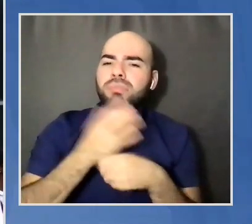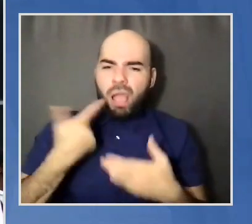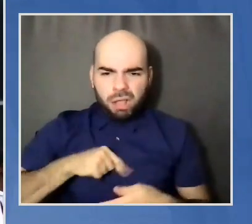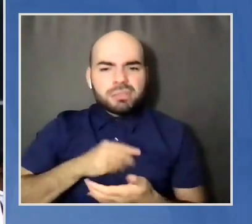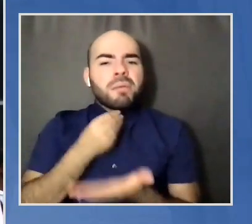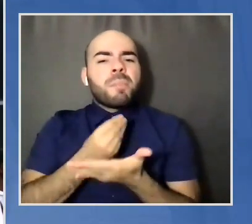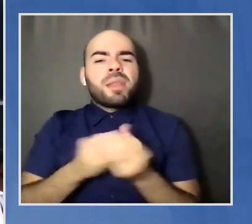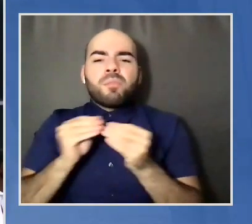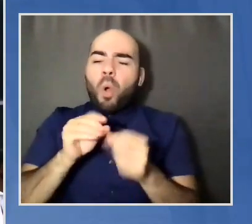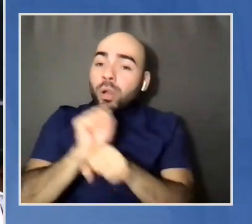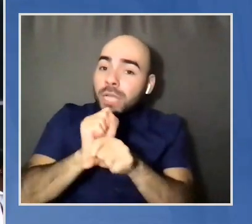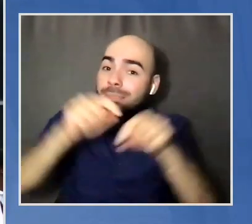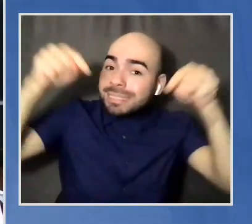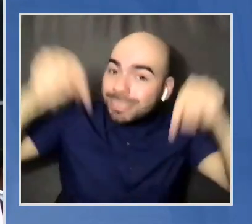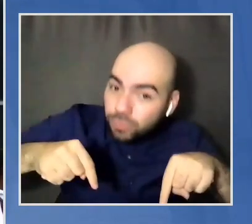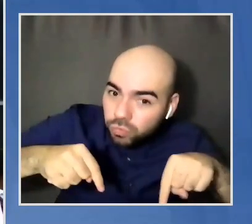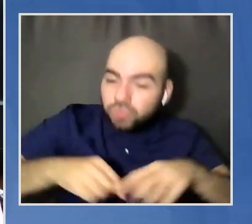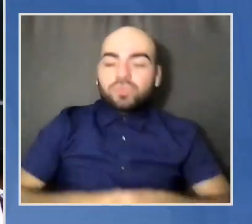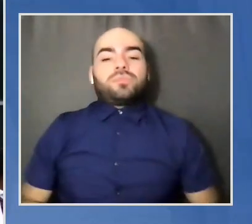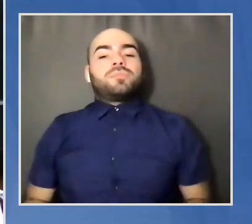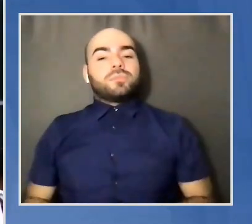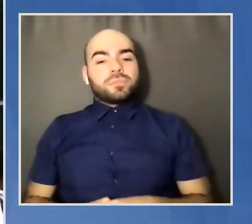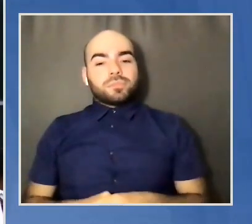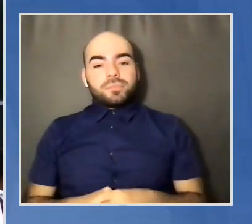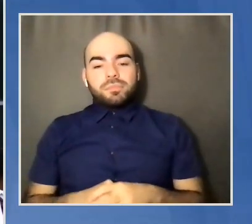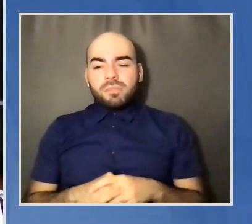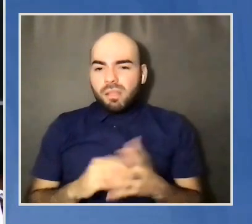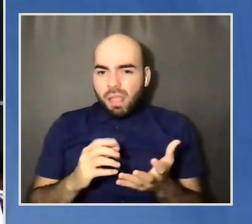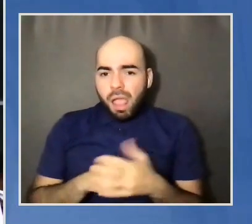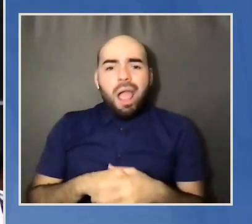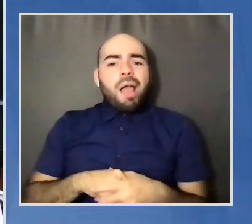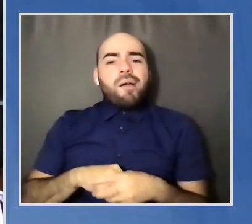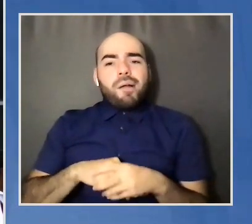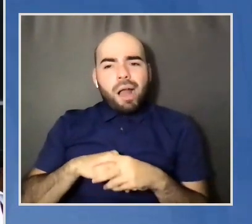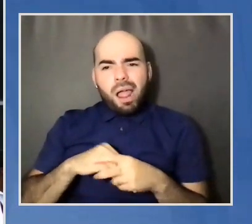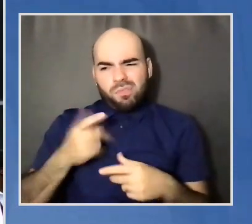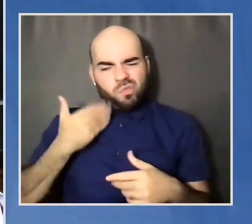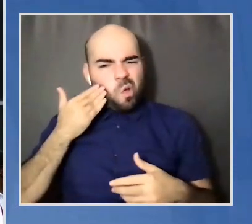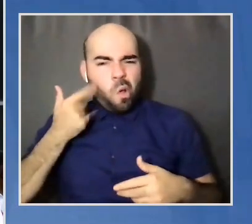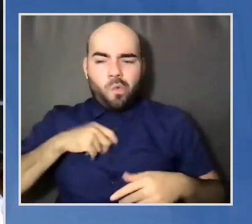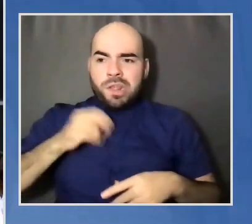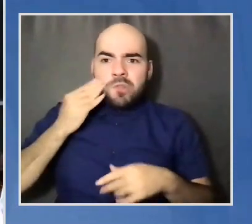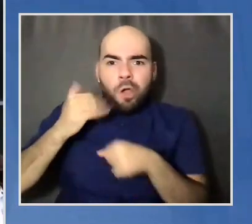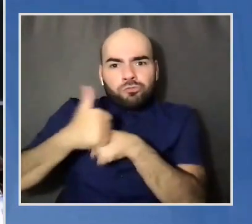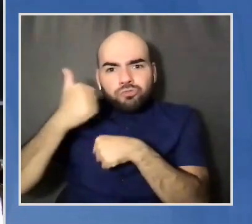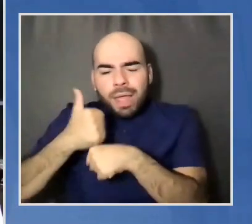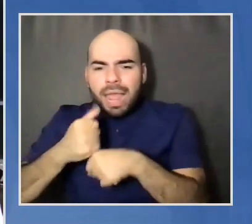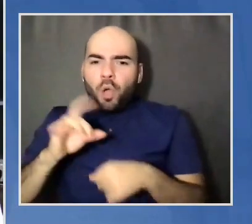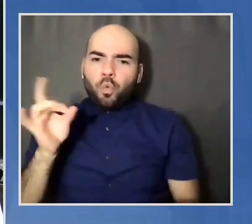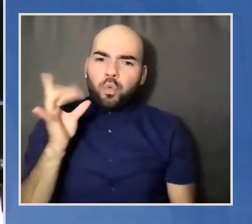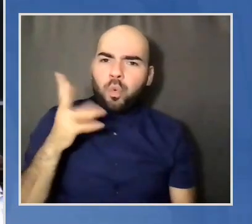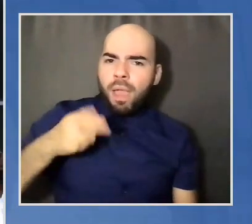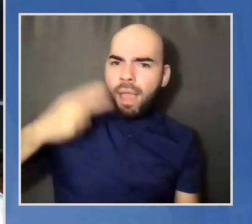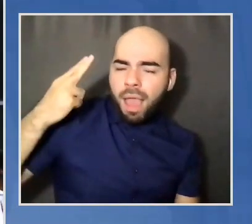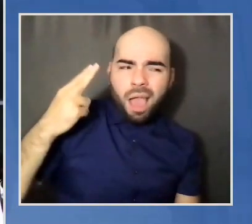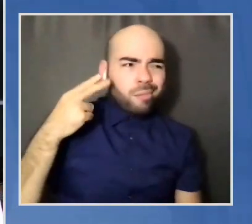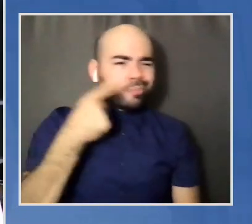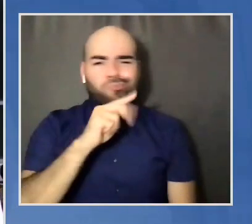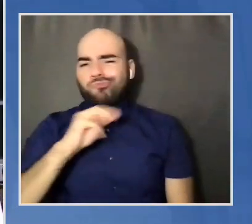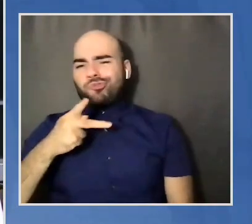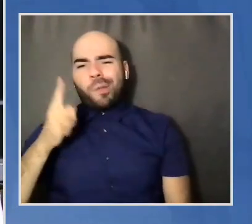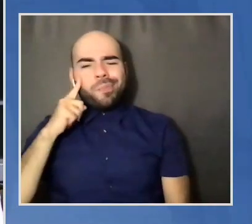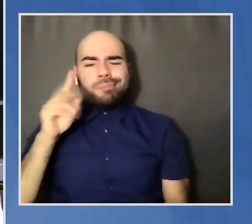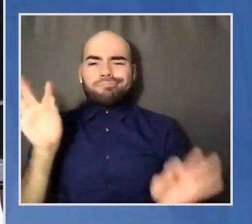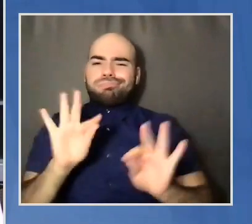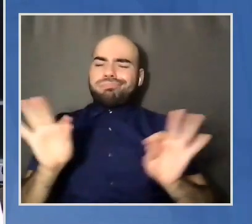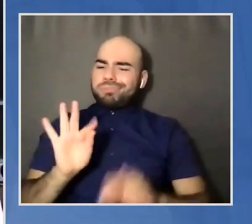hoax, Joe and Kamala have a plan to address it as the urgent existential threat that we all know it is. As we've seen